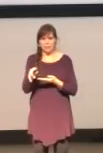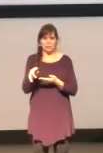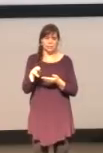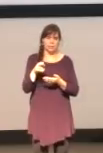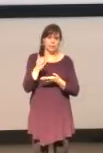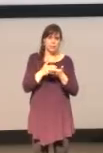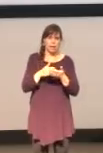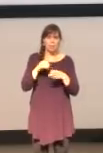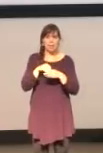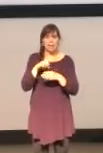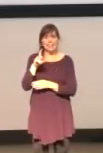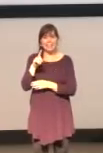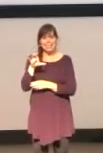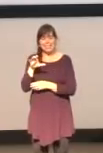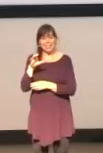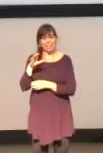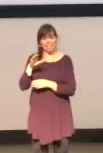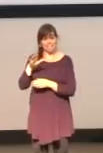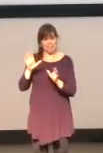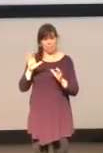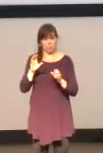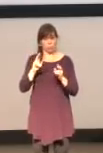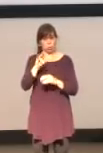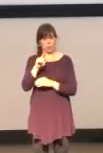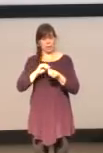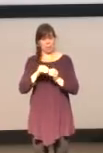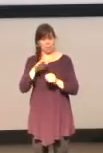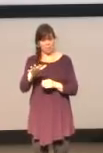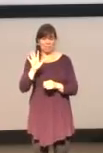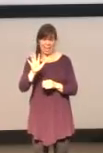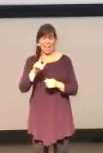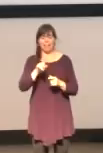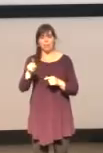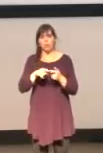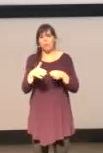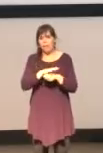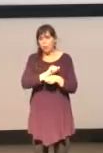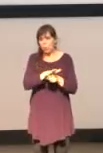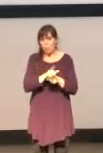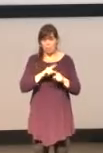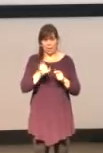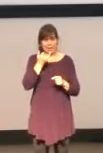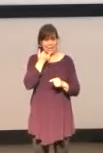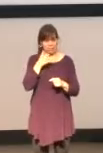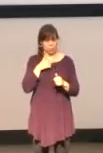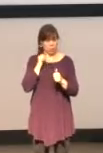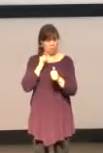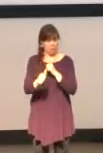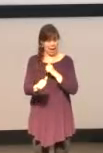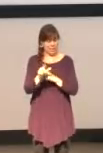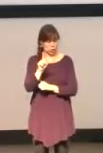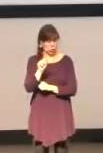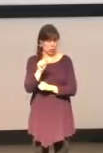in CVC 5 to cover ICU COVID patients. But if we're going to exceed 20